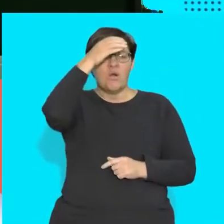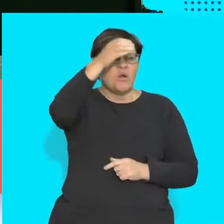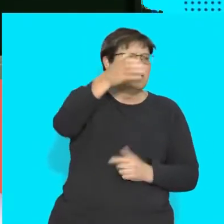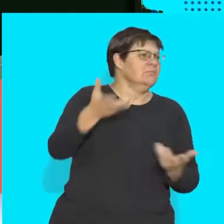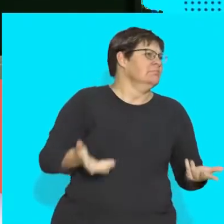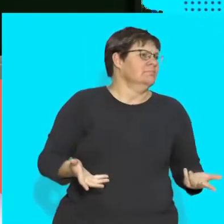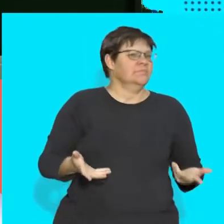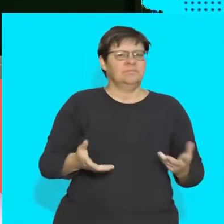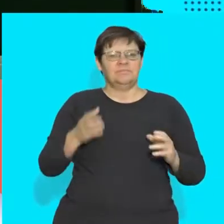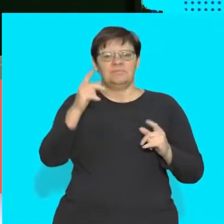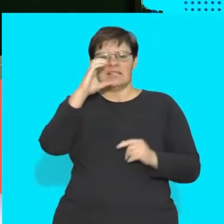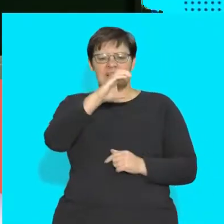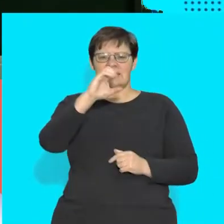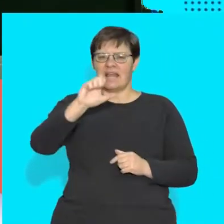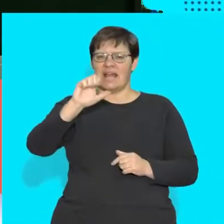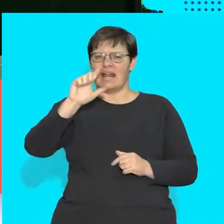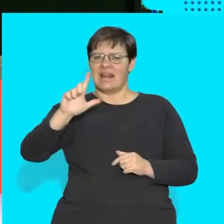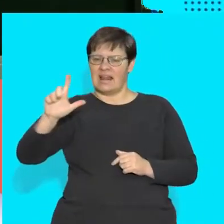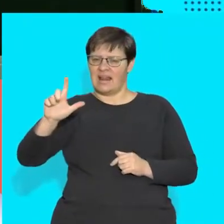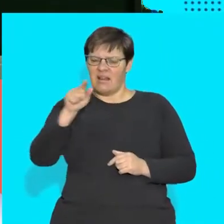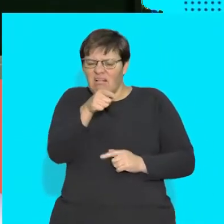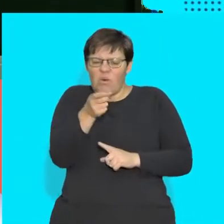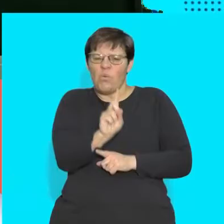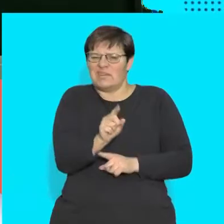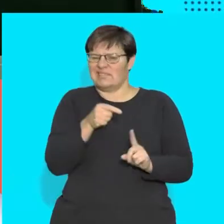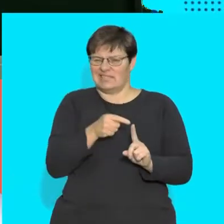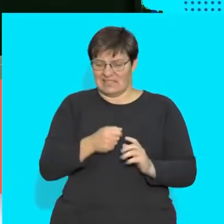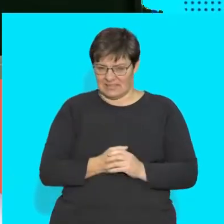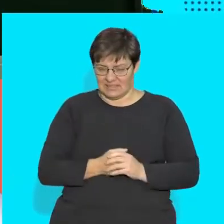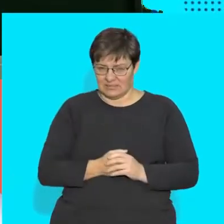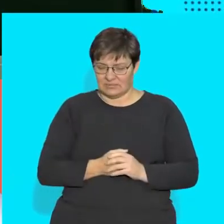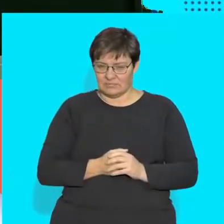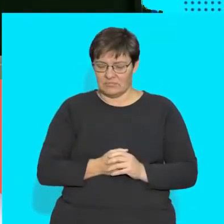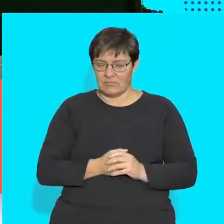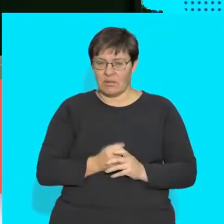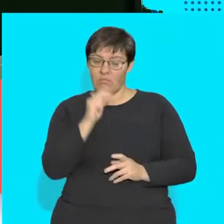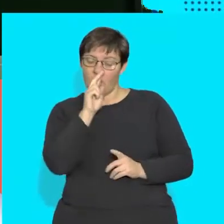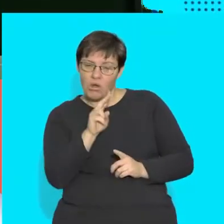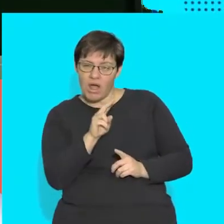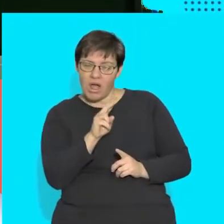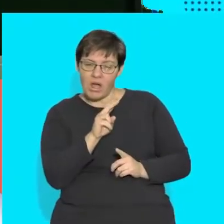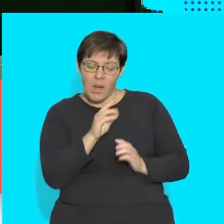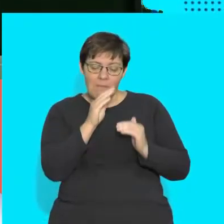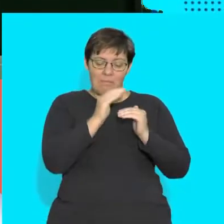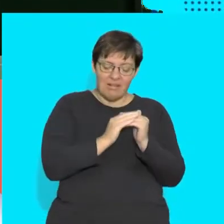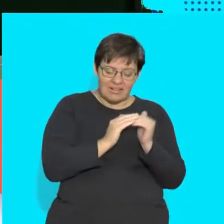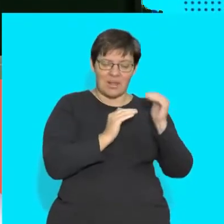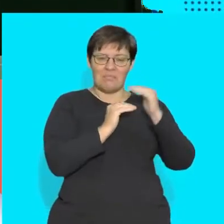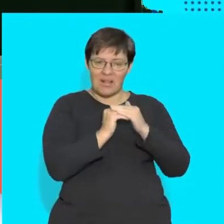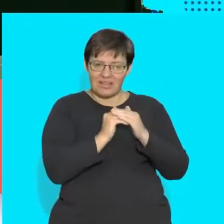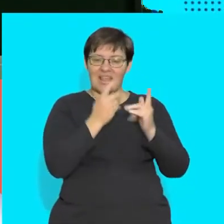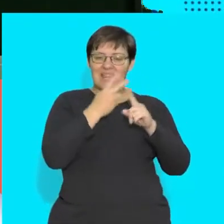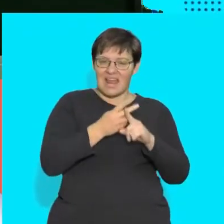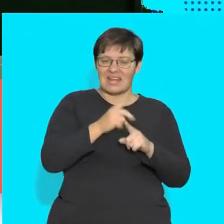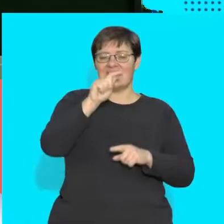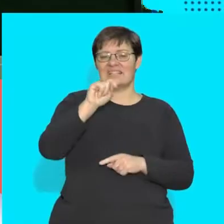whole concept of what is a cell? And remember, when we're looking at a cell, we're going to build up further what